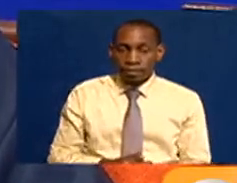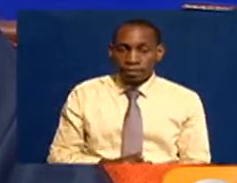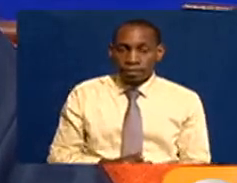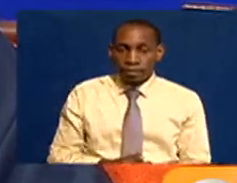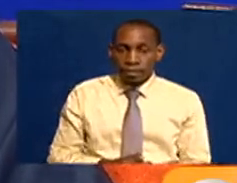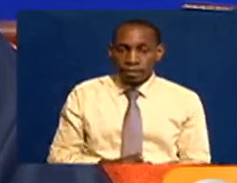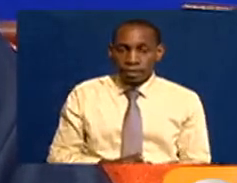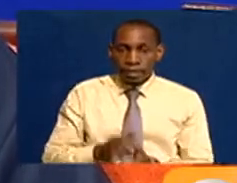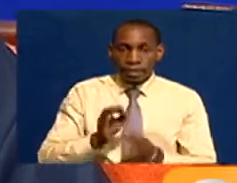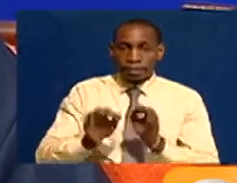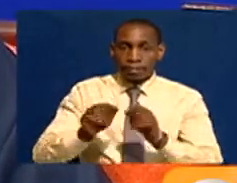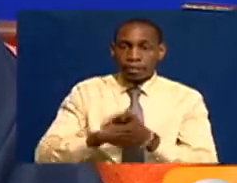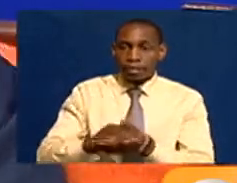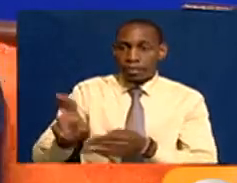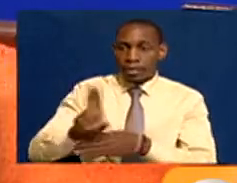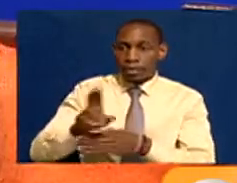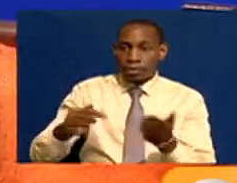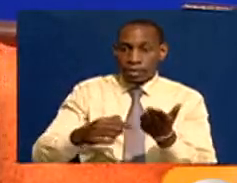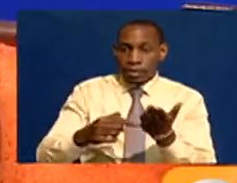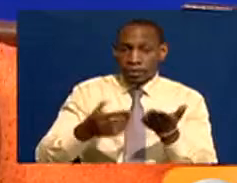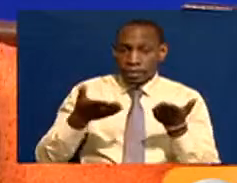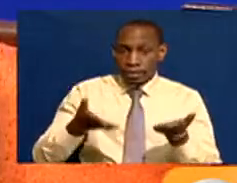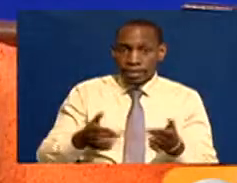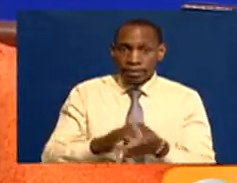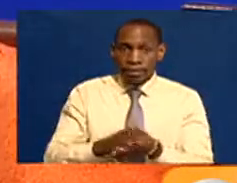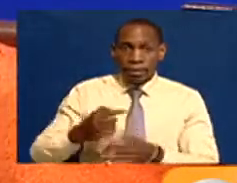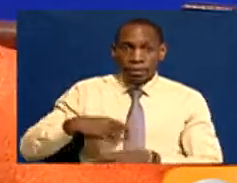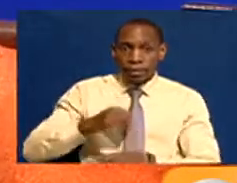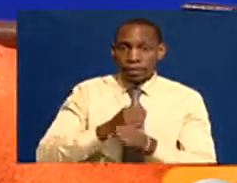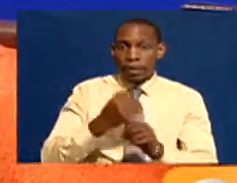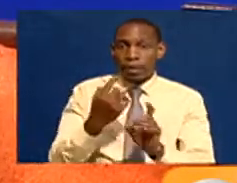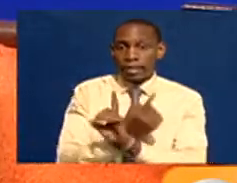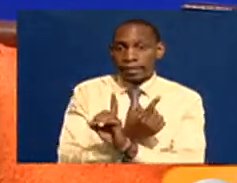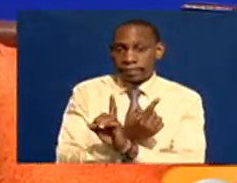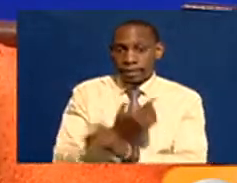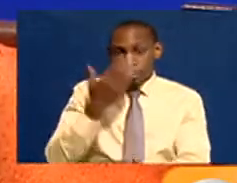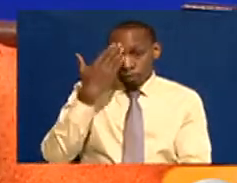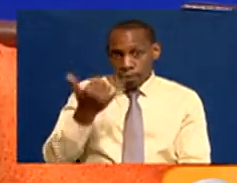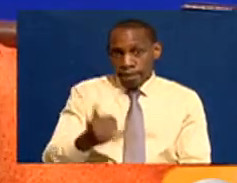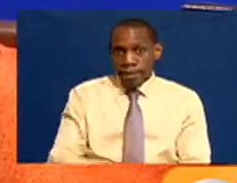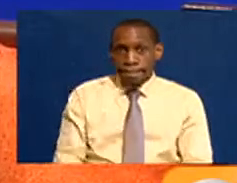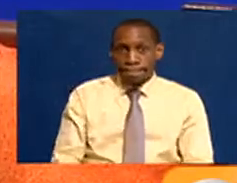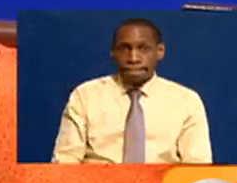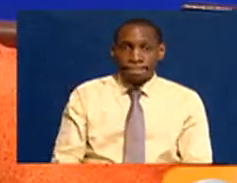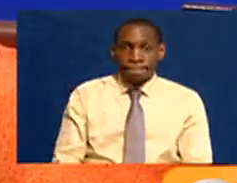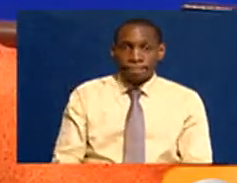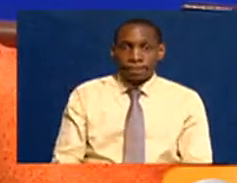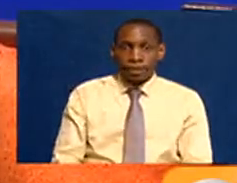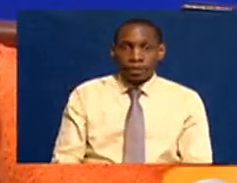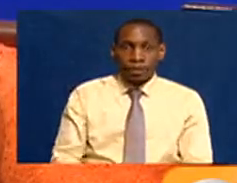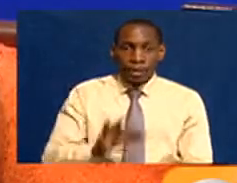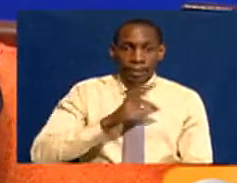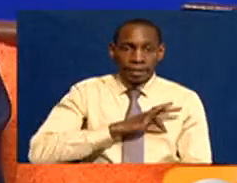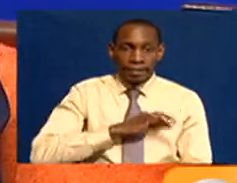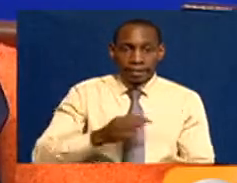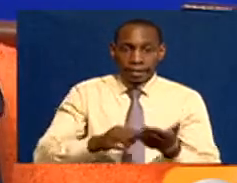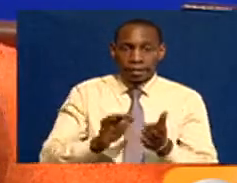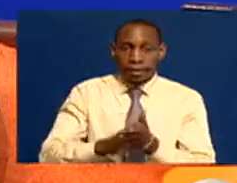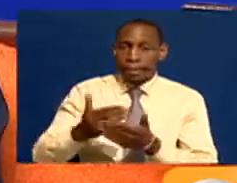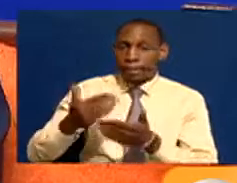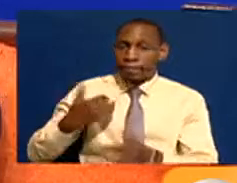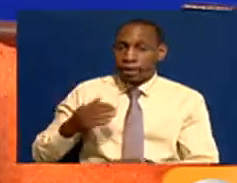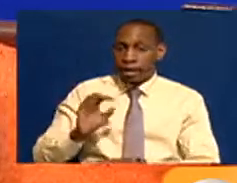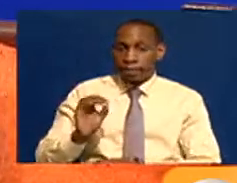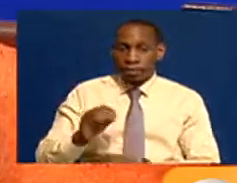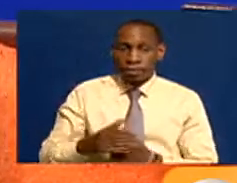time. If we can employ technology now, we will be doing it differently, because we have the benefit of technology that we didn't have then. And